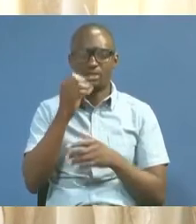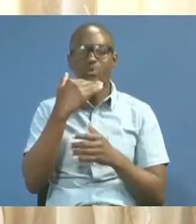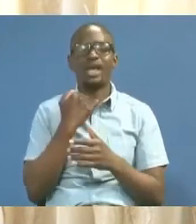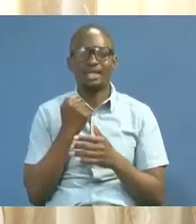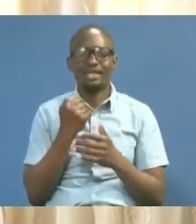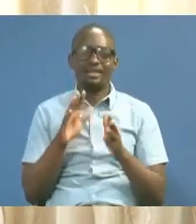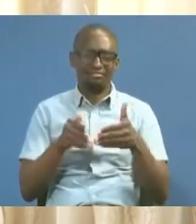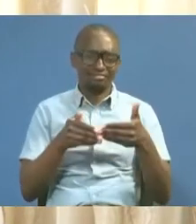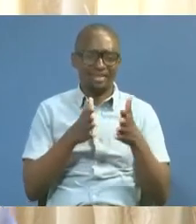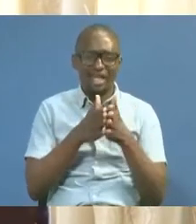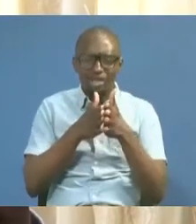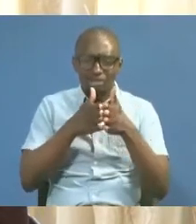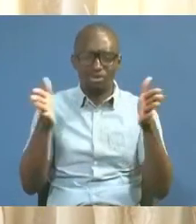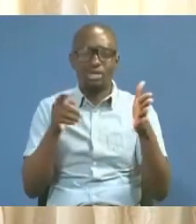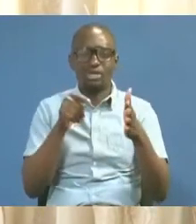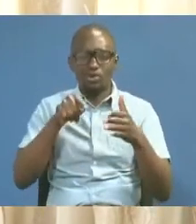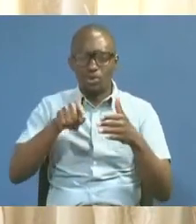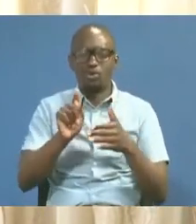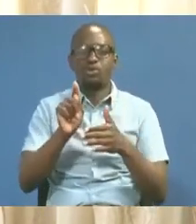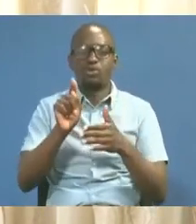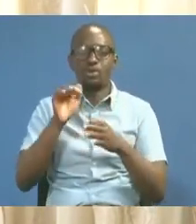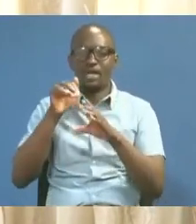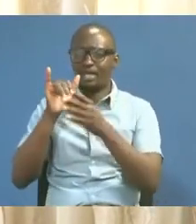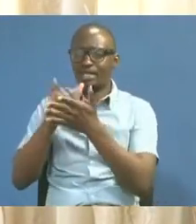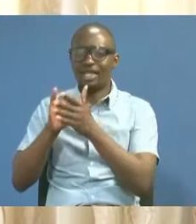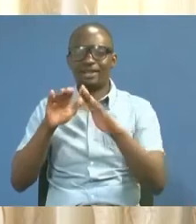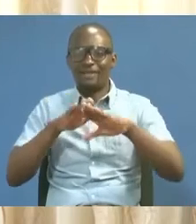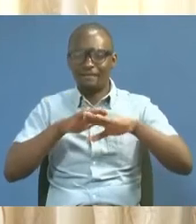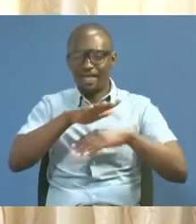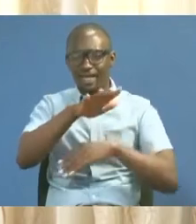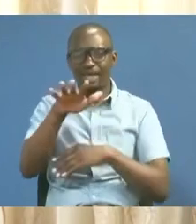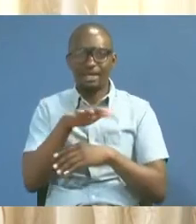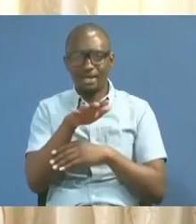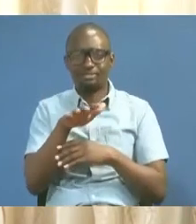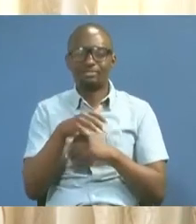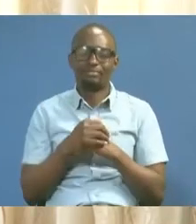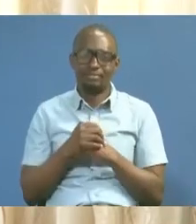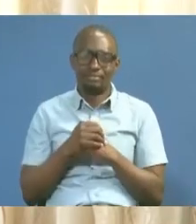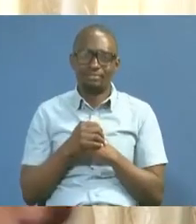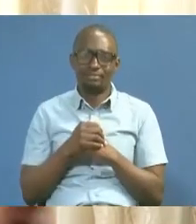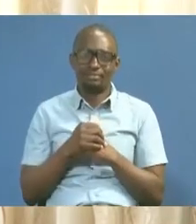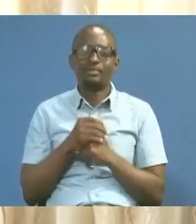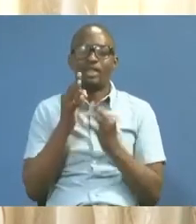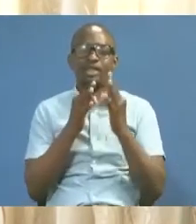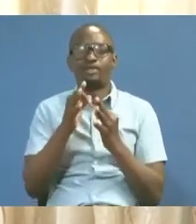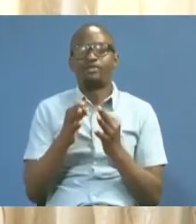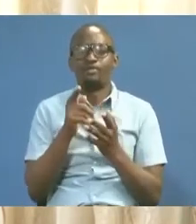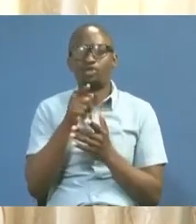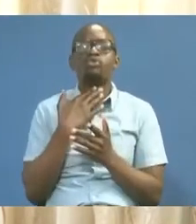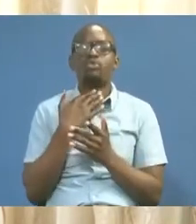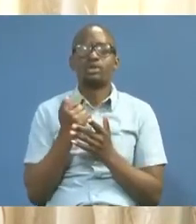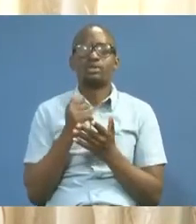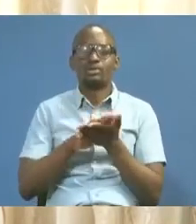field and that prepares you for that future career. If, of course, you want to be a